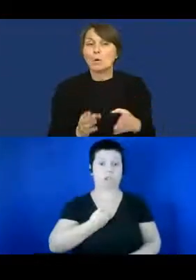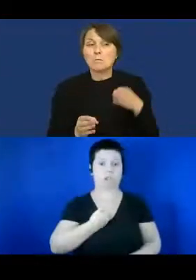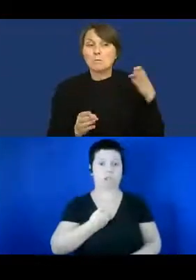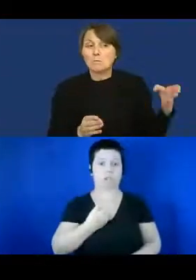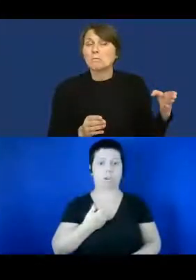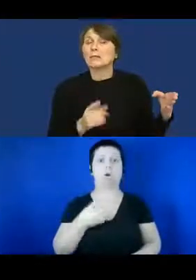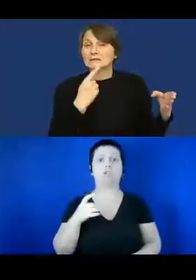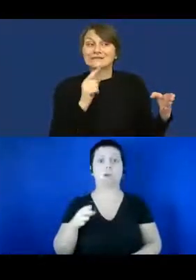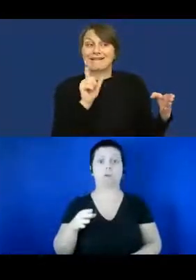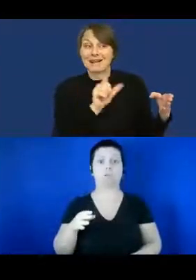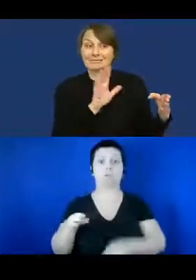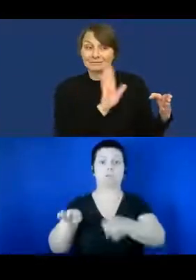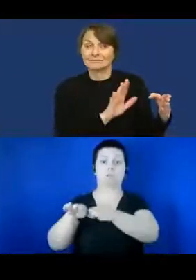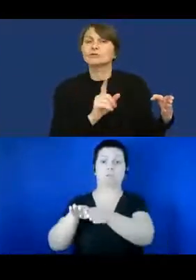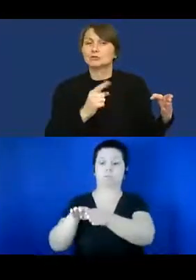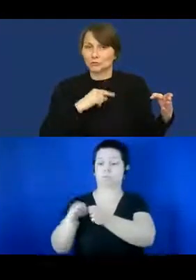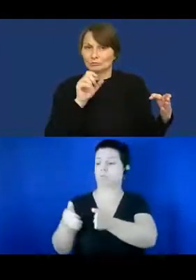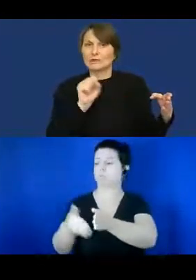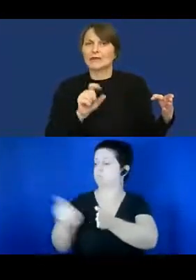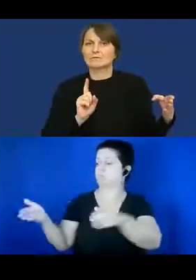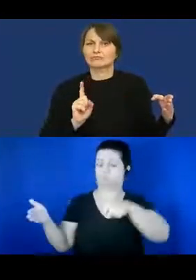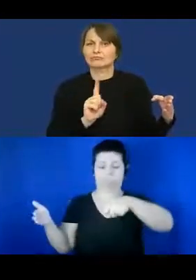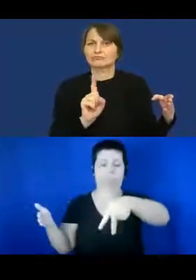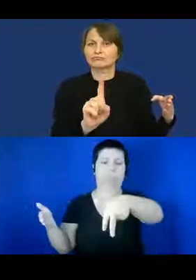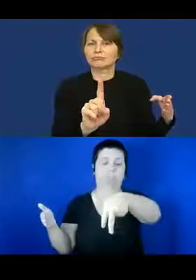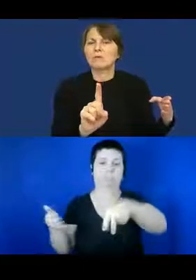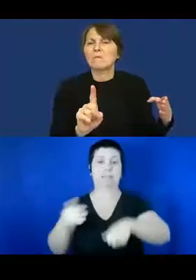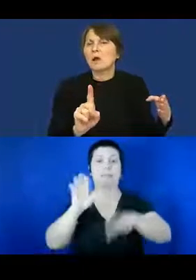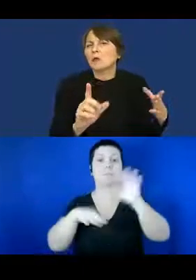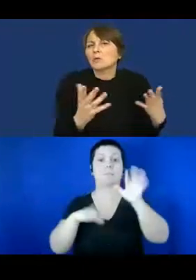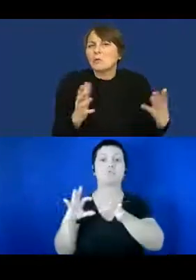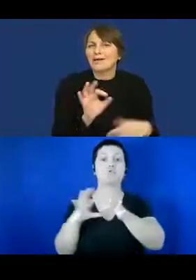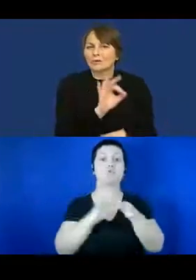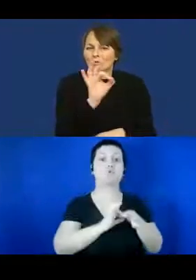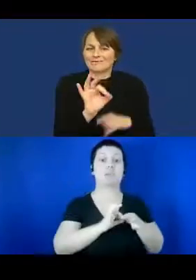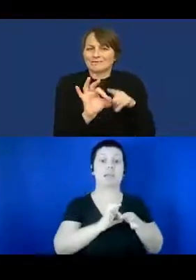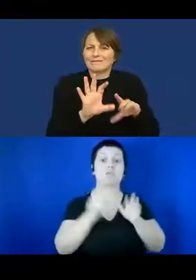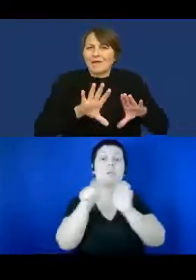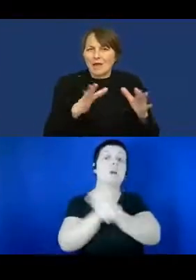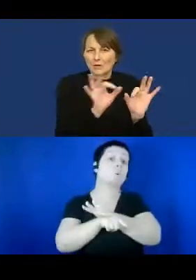on, depending on the context of the question.